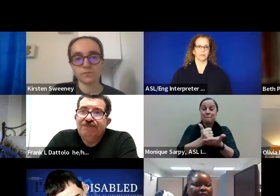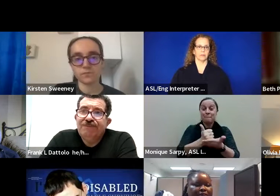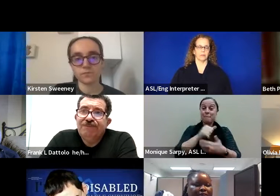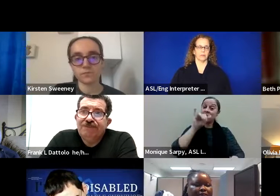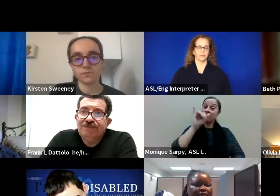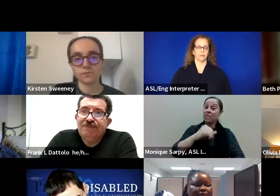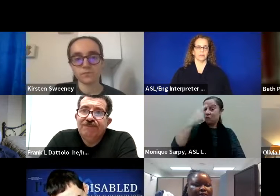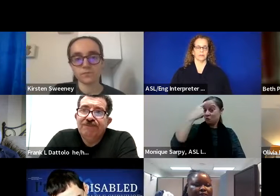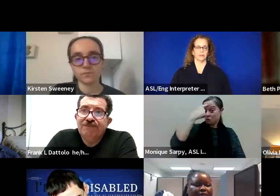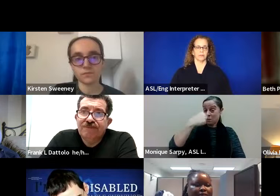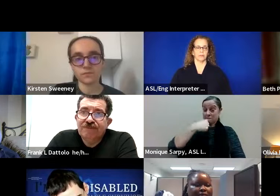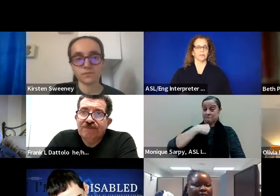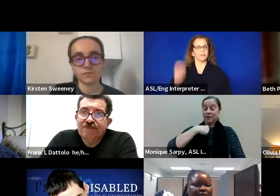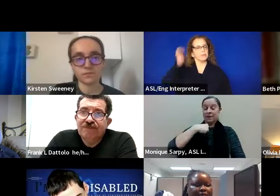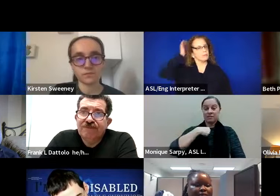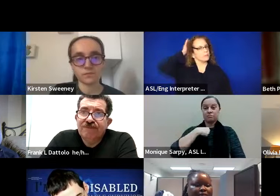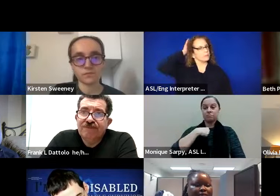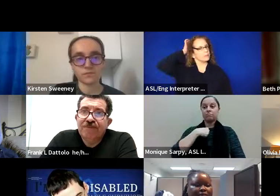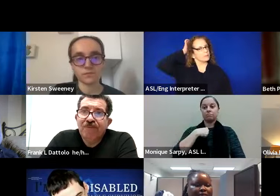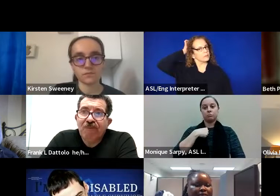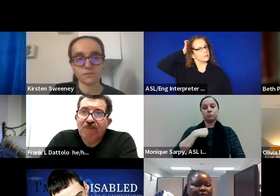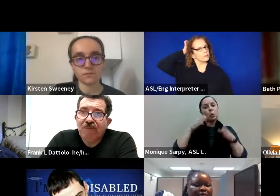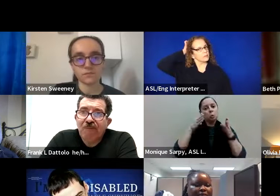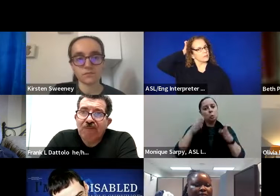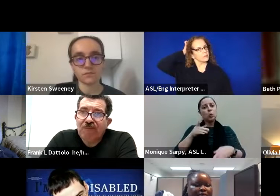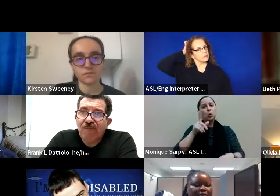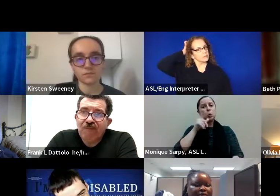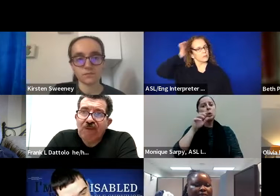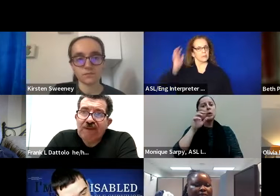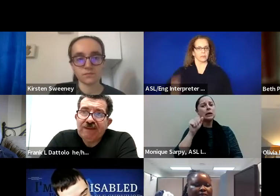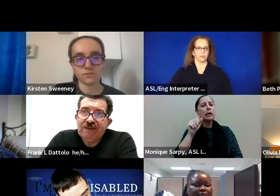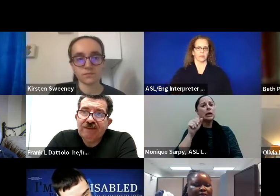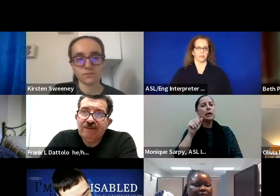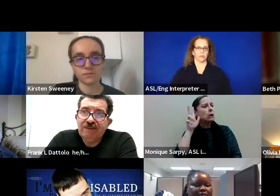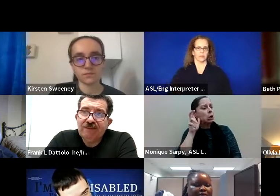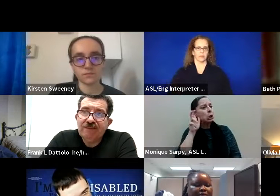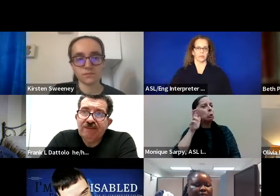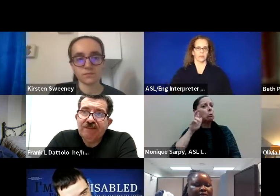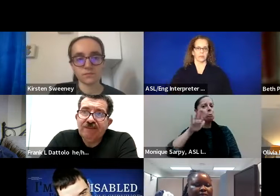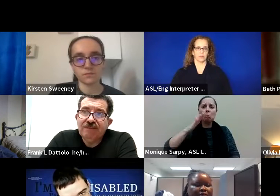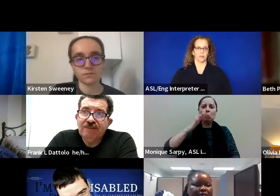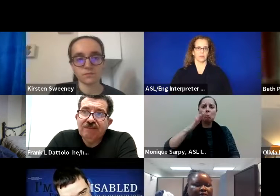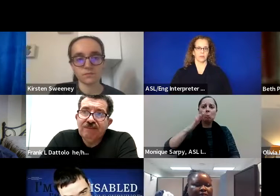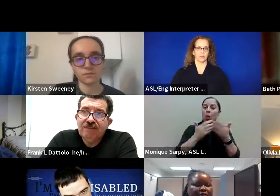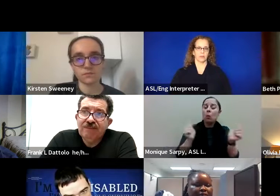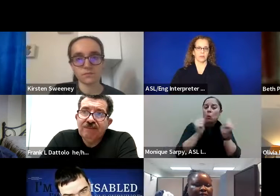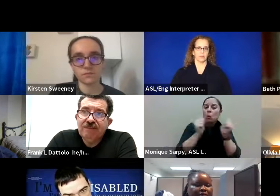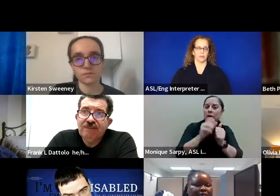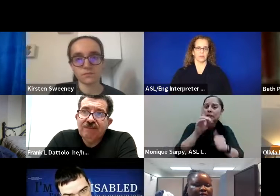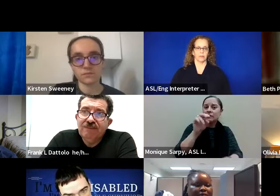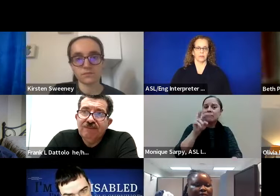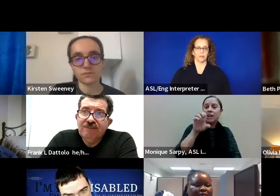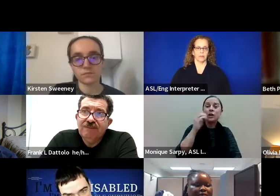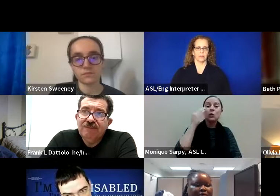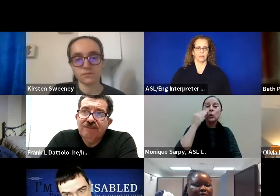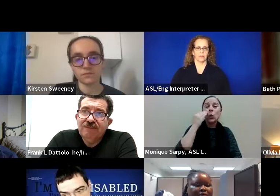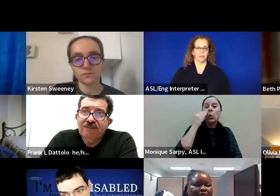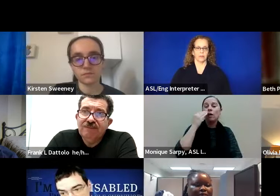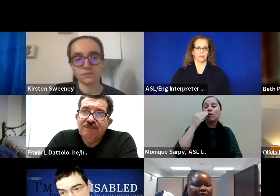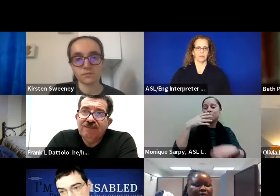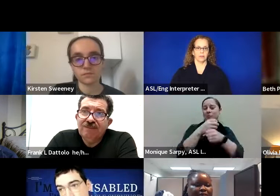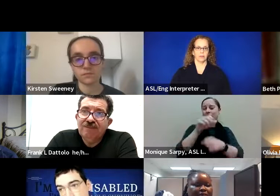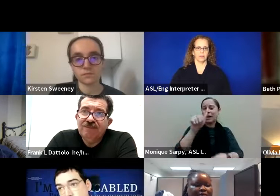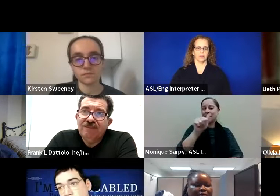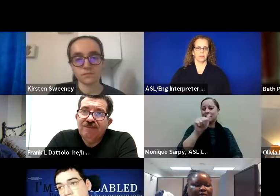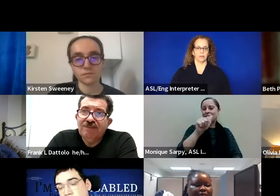someone that can hear relatively well with my devices. I know assistive listening devices don't work for